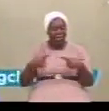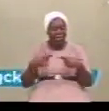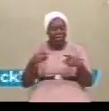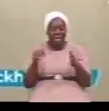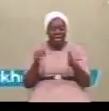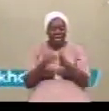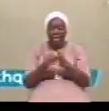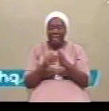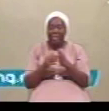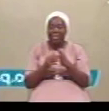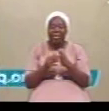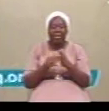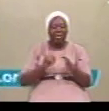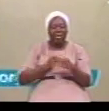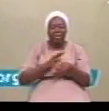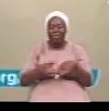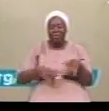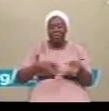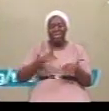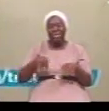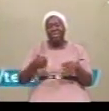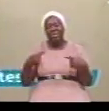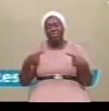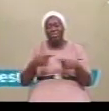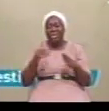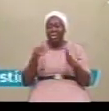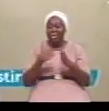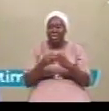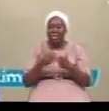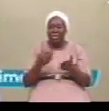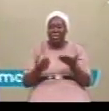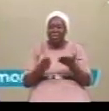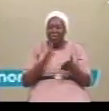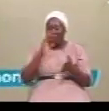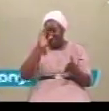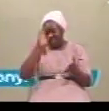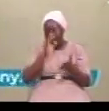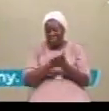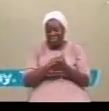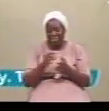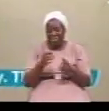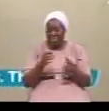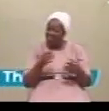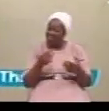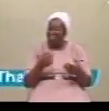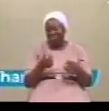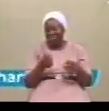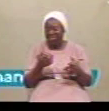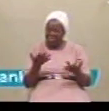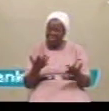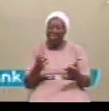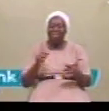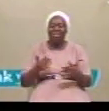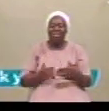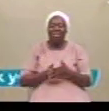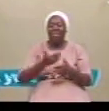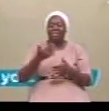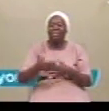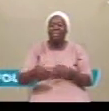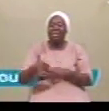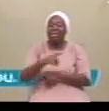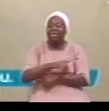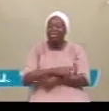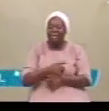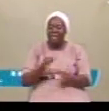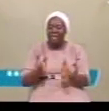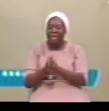no pain. I didn't feel any pain again. So maybe my husband was a bit doubtful. He said, okay, let's wait till the following day. So when he day breaks, he asked